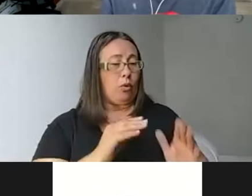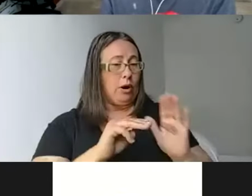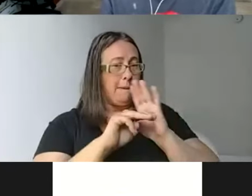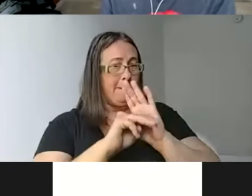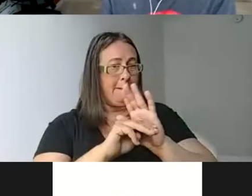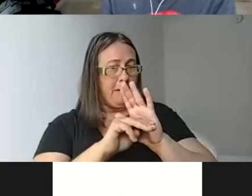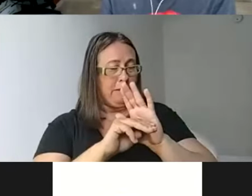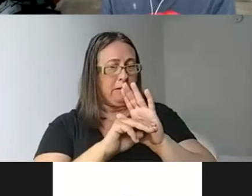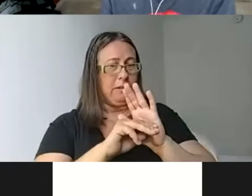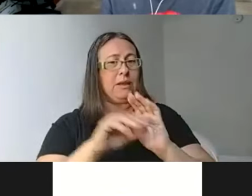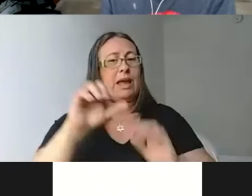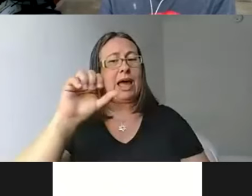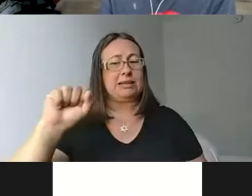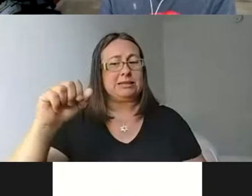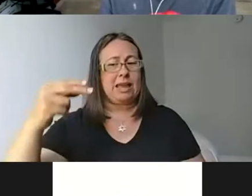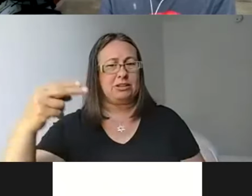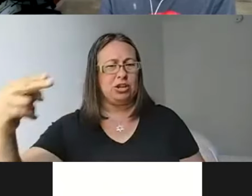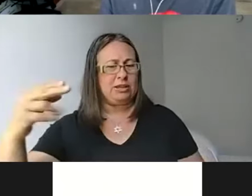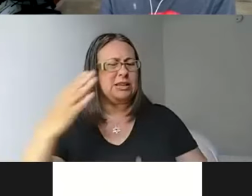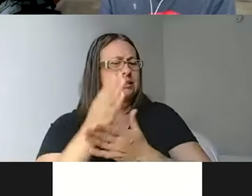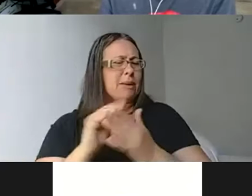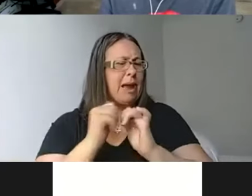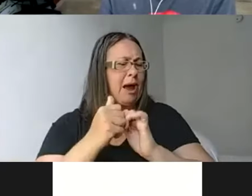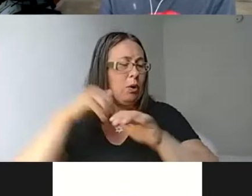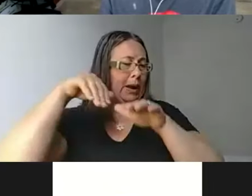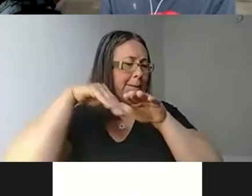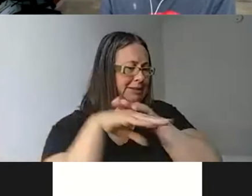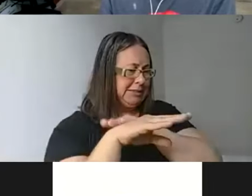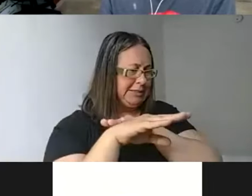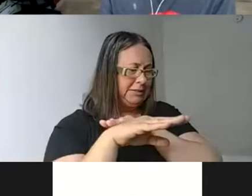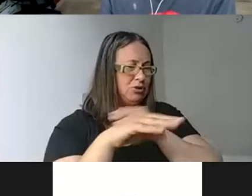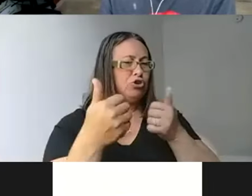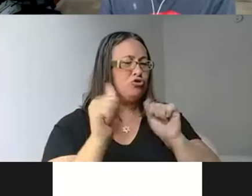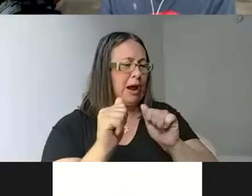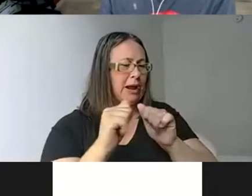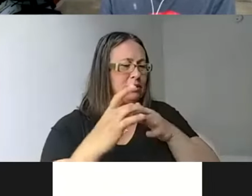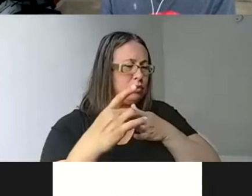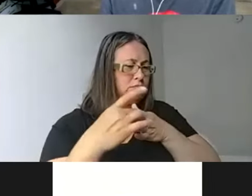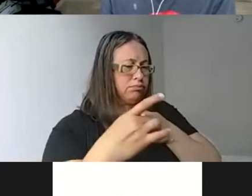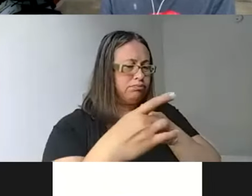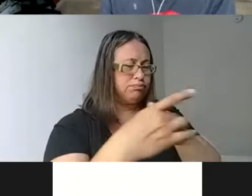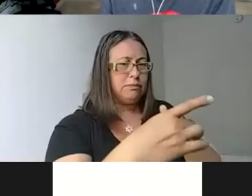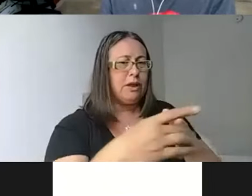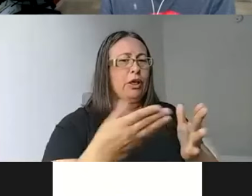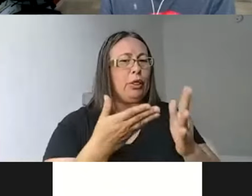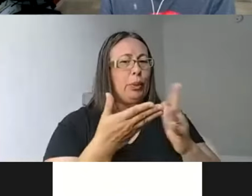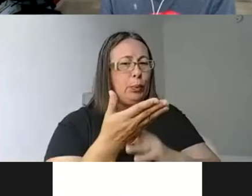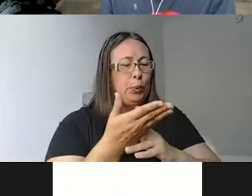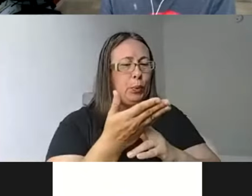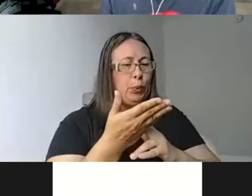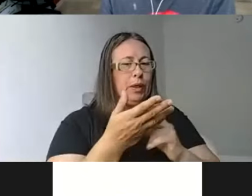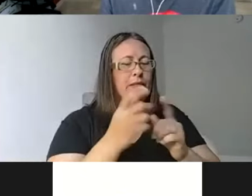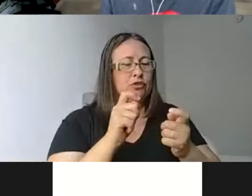is that sonic hedgehog somehow comes in and is trying to drive this oligodendrocyte fate through this transcription factor